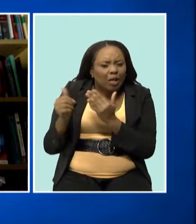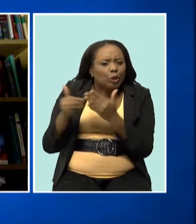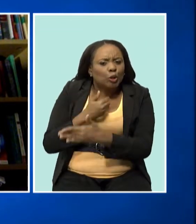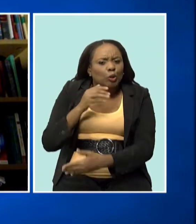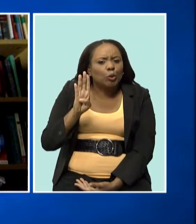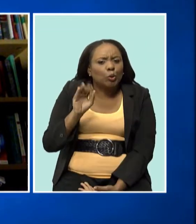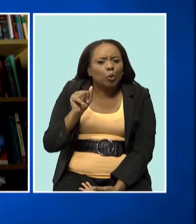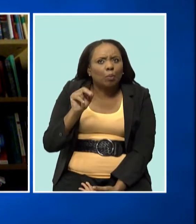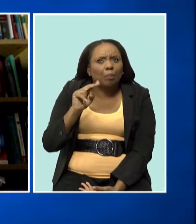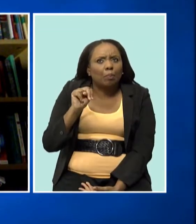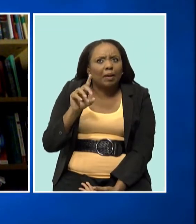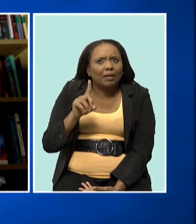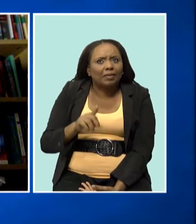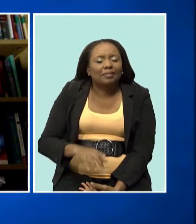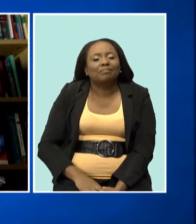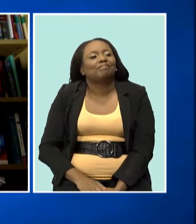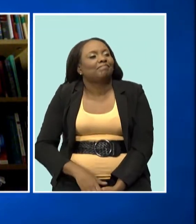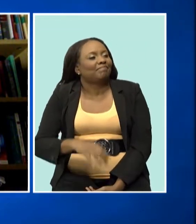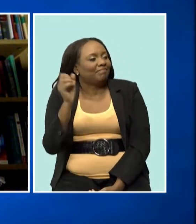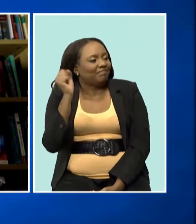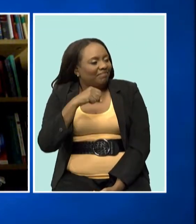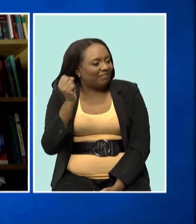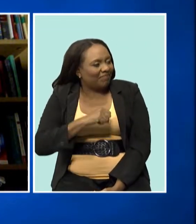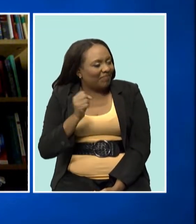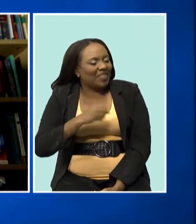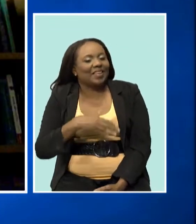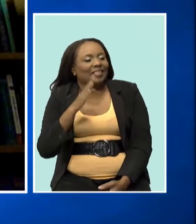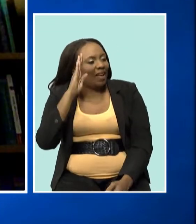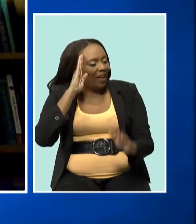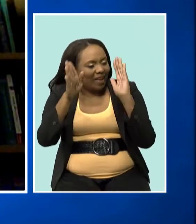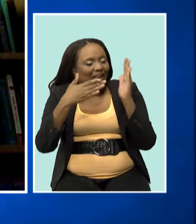everything during April, but that particular activity should come off in May.